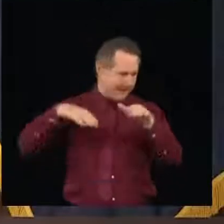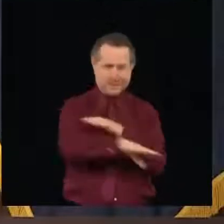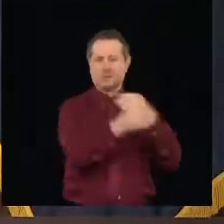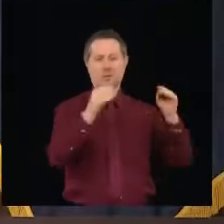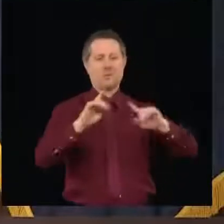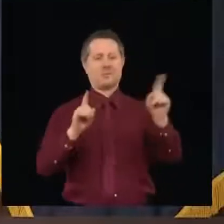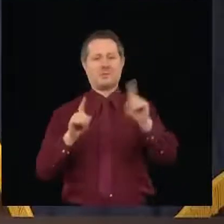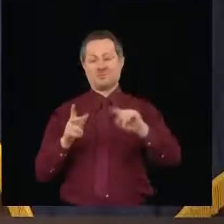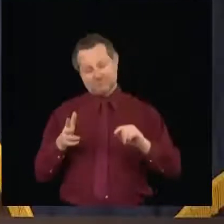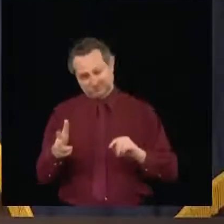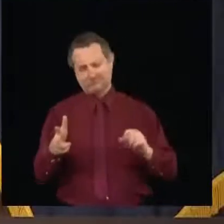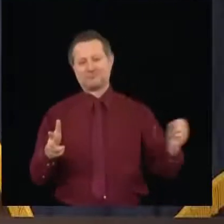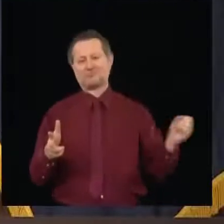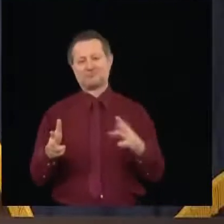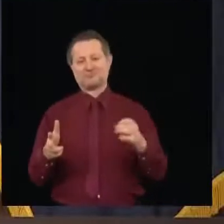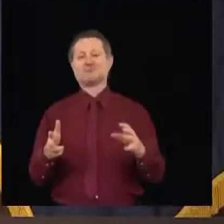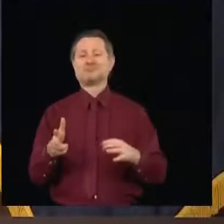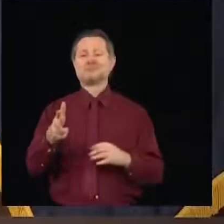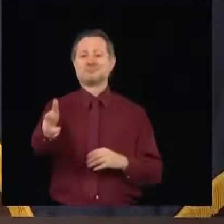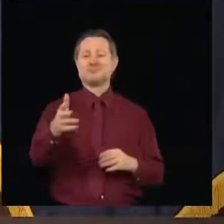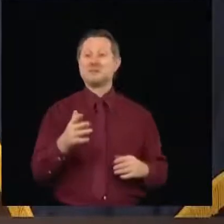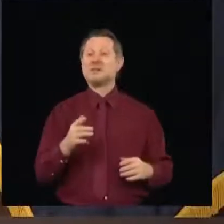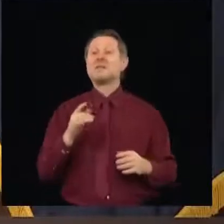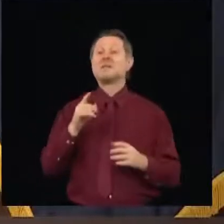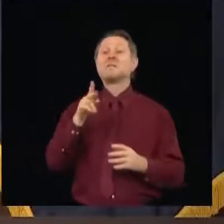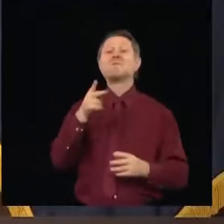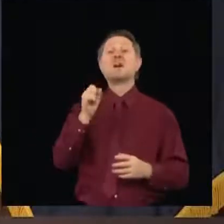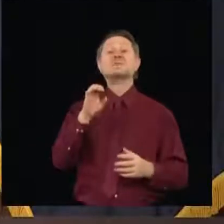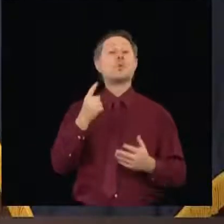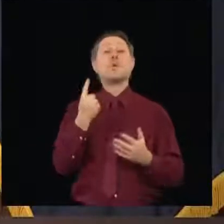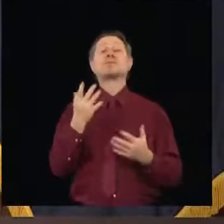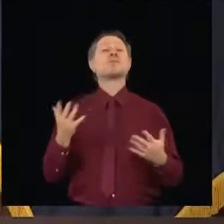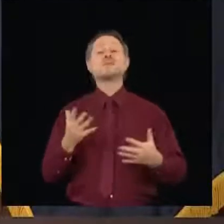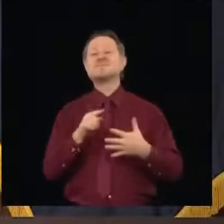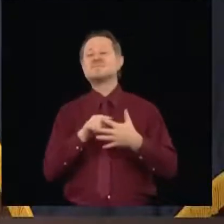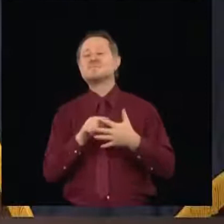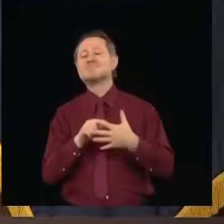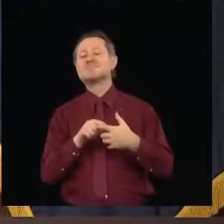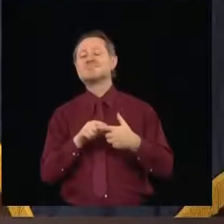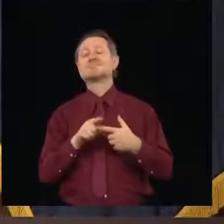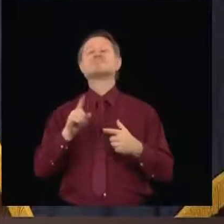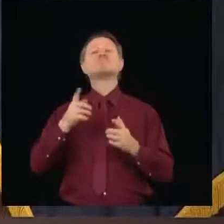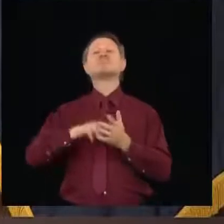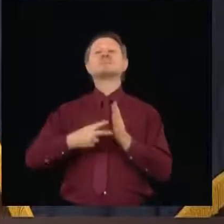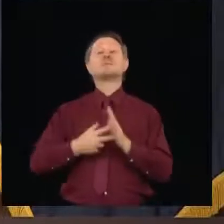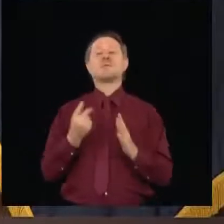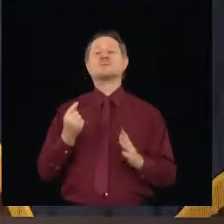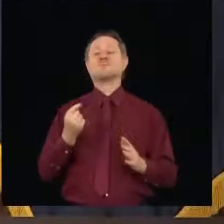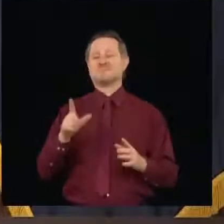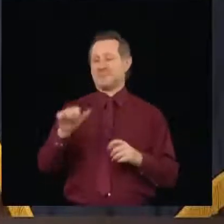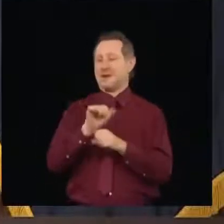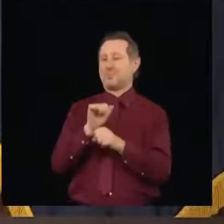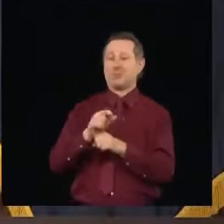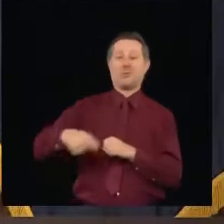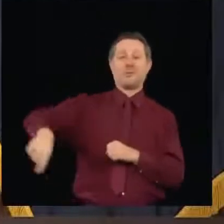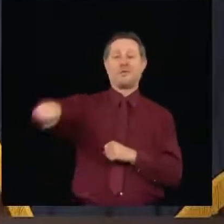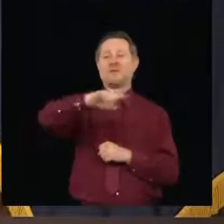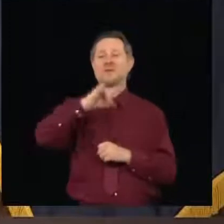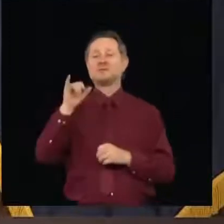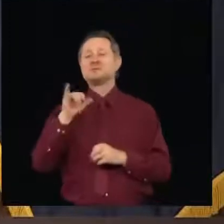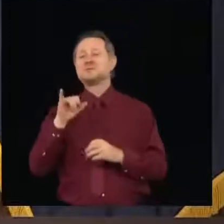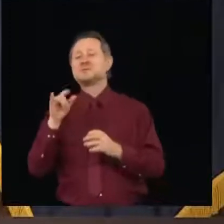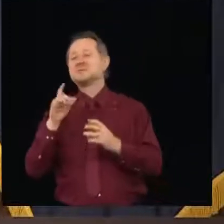The other activities in phase one, almost by definition, are existing employees. If a manufacturing plant opens